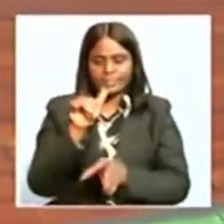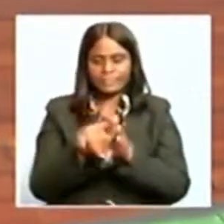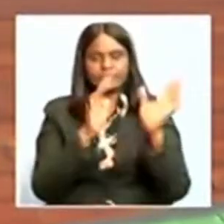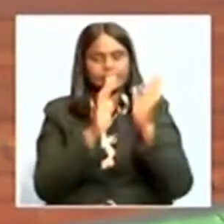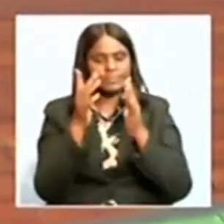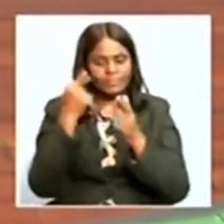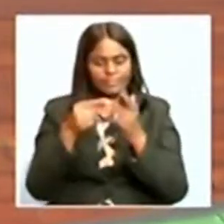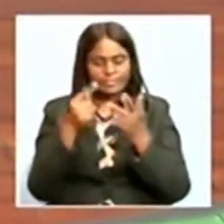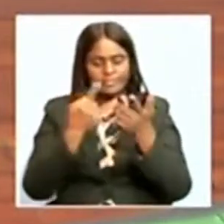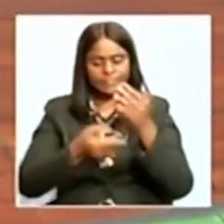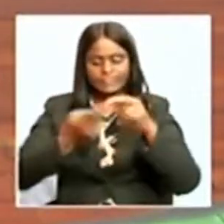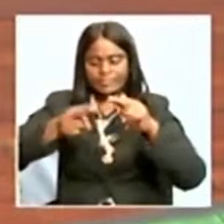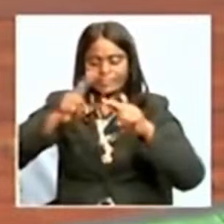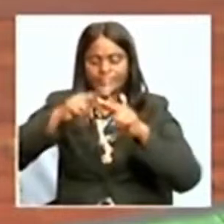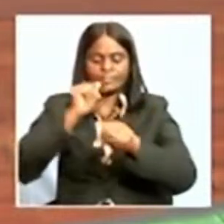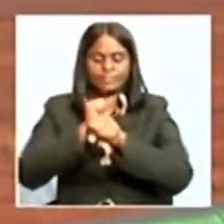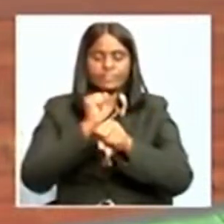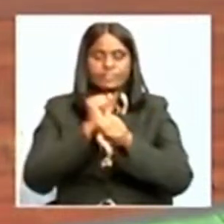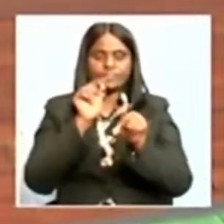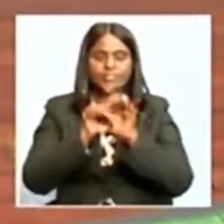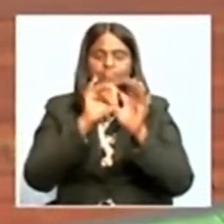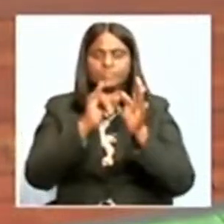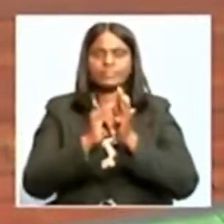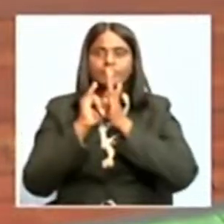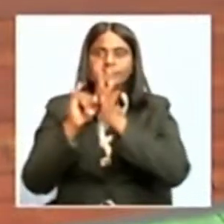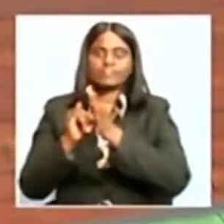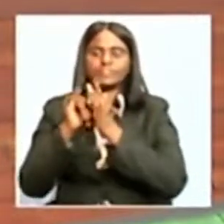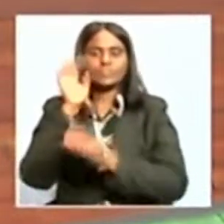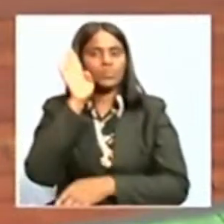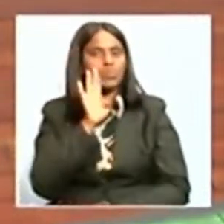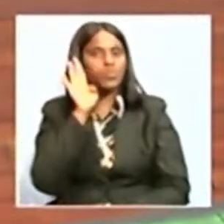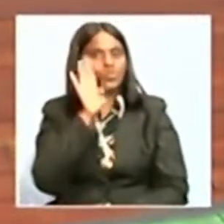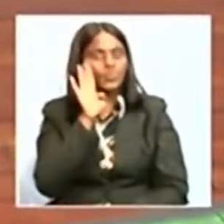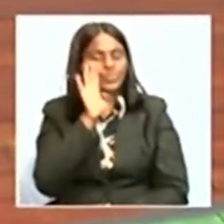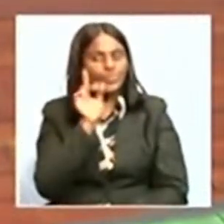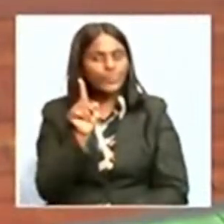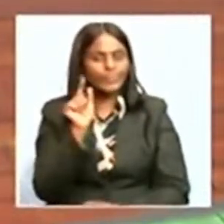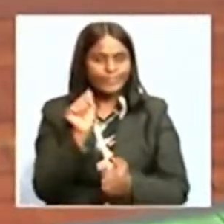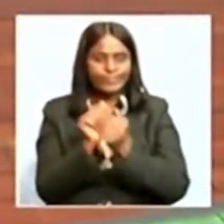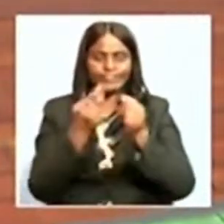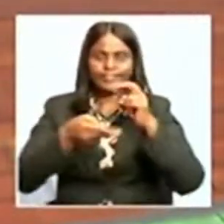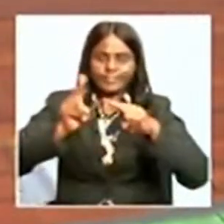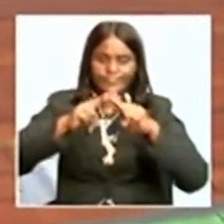to increase excise duty on imported alcoholic beverages and